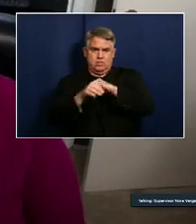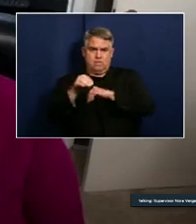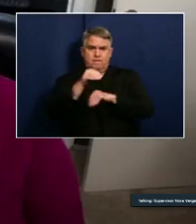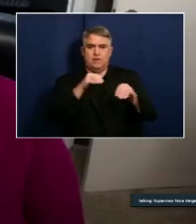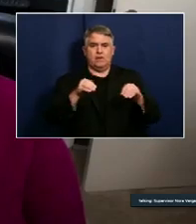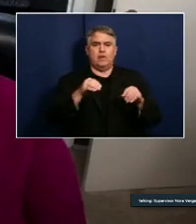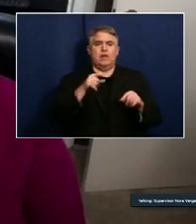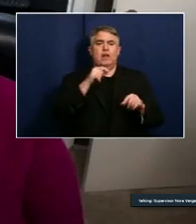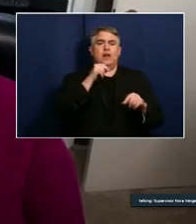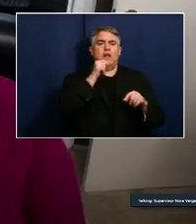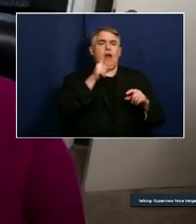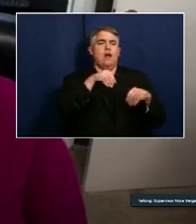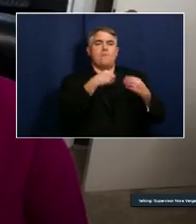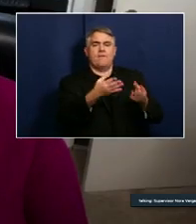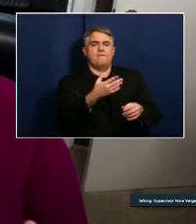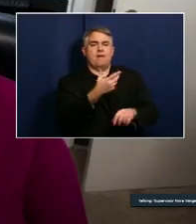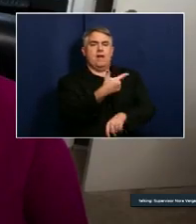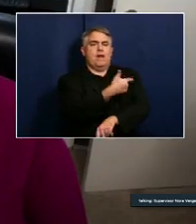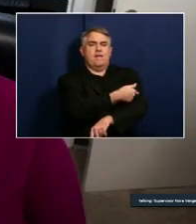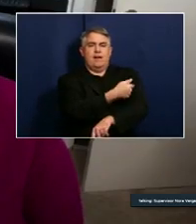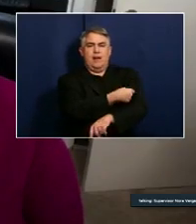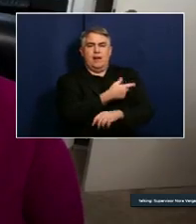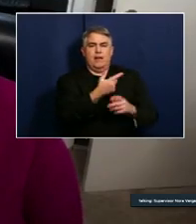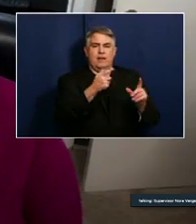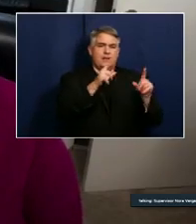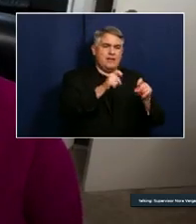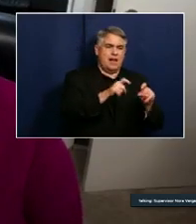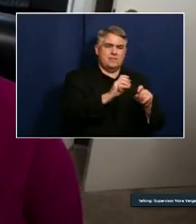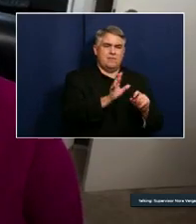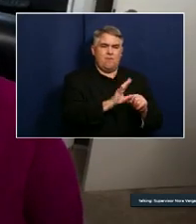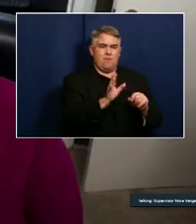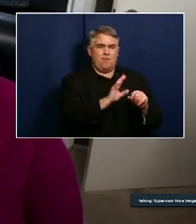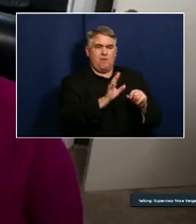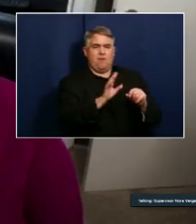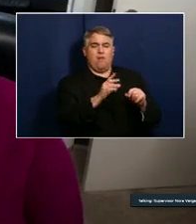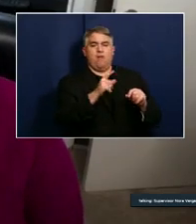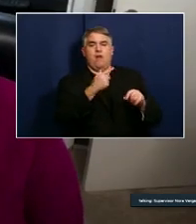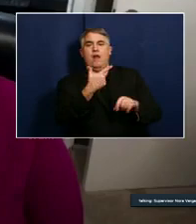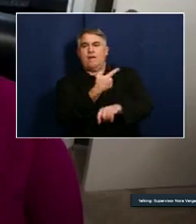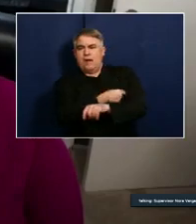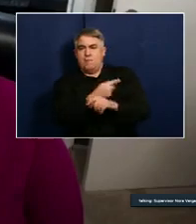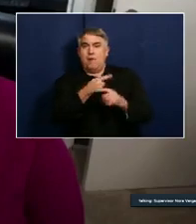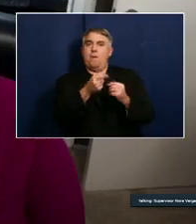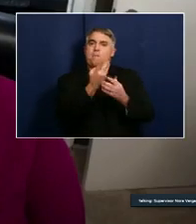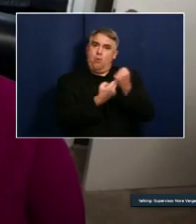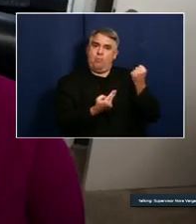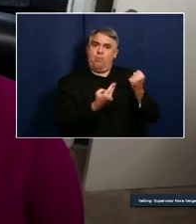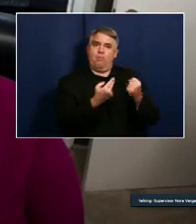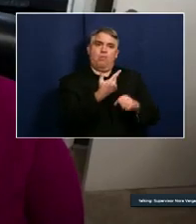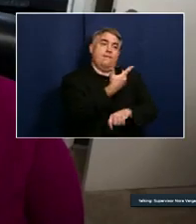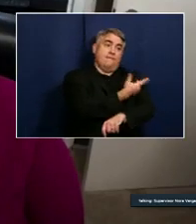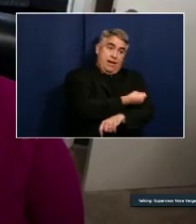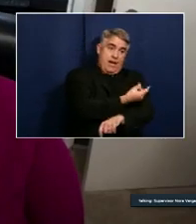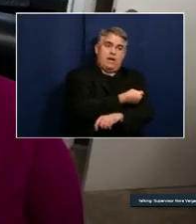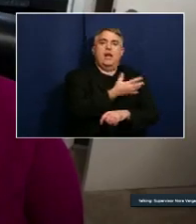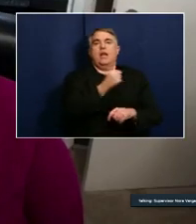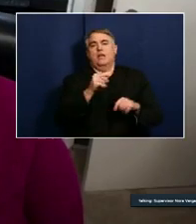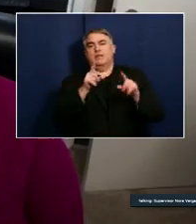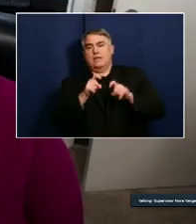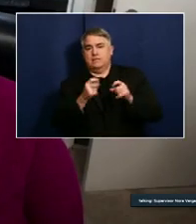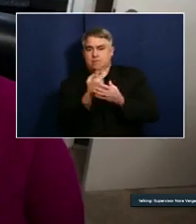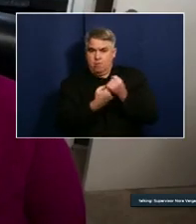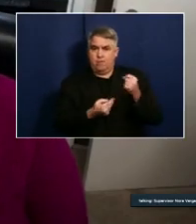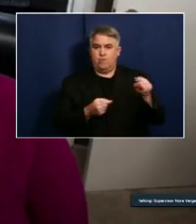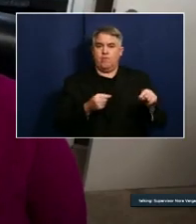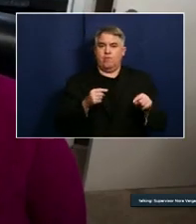provide the COVID test on one side, and then other days to be able to provide the vaccine, as well as our Chula Vista Center as